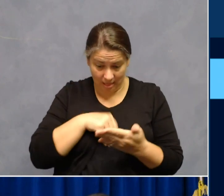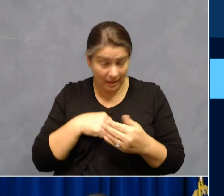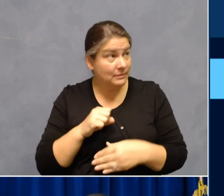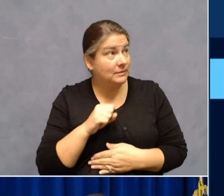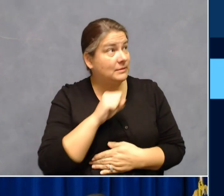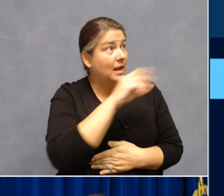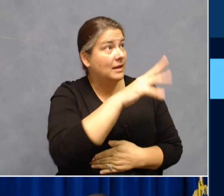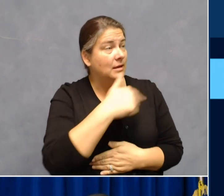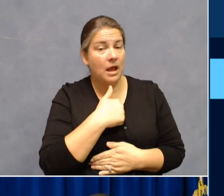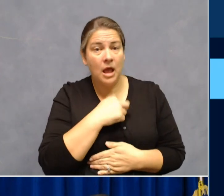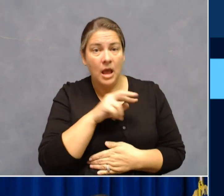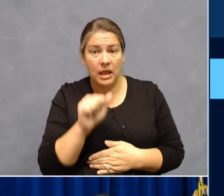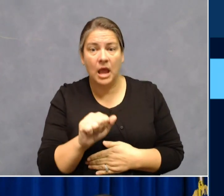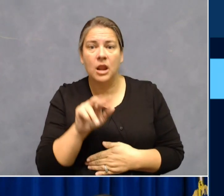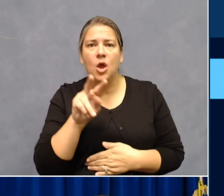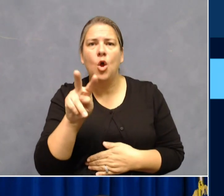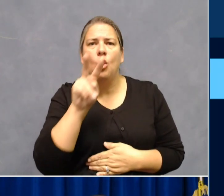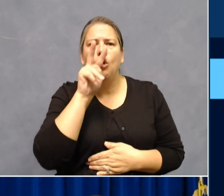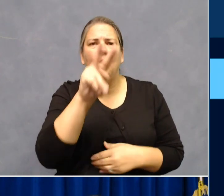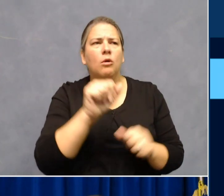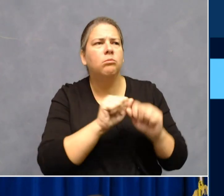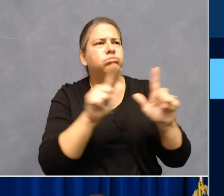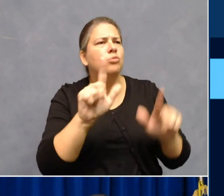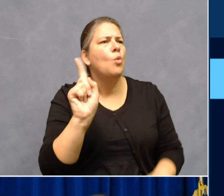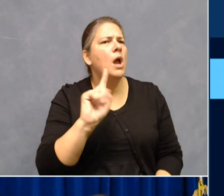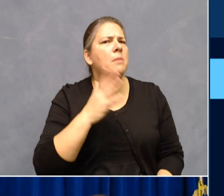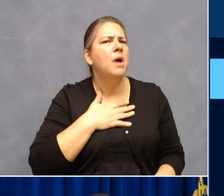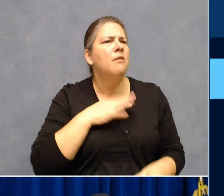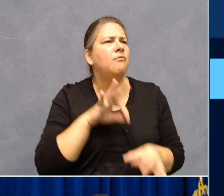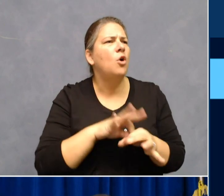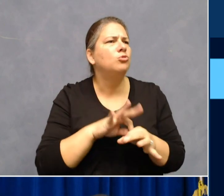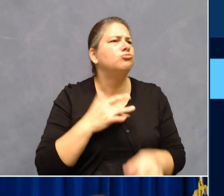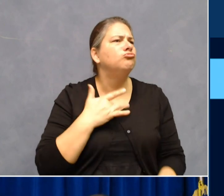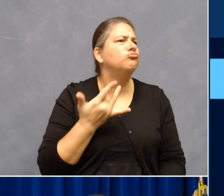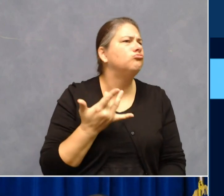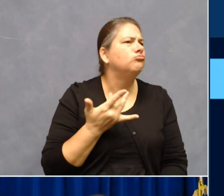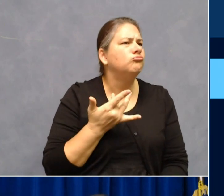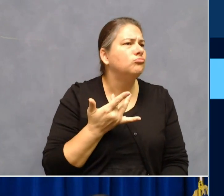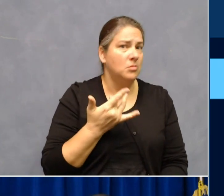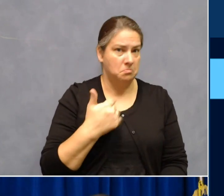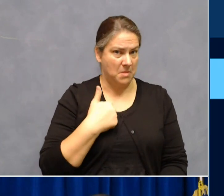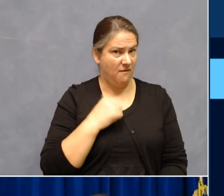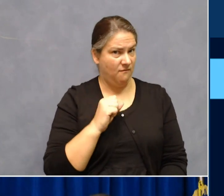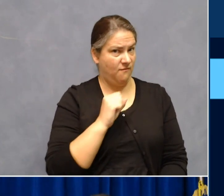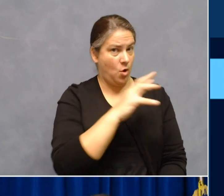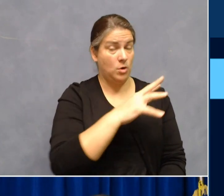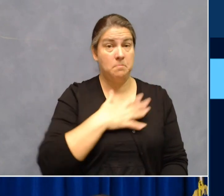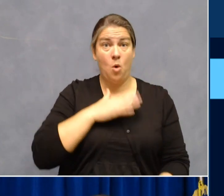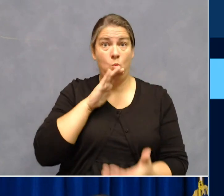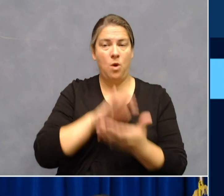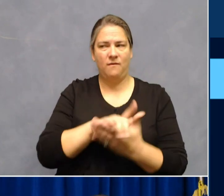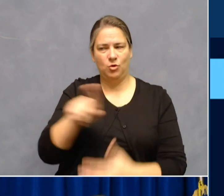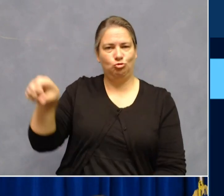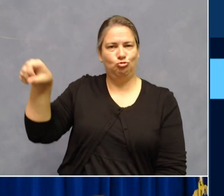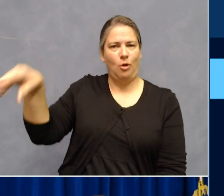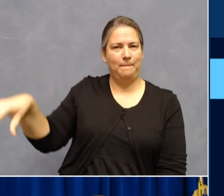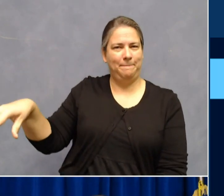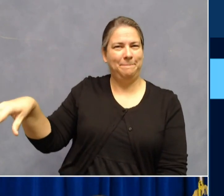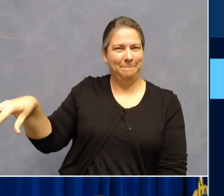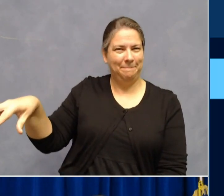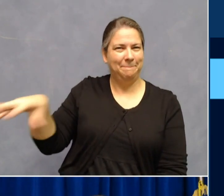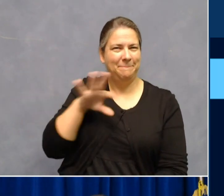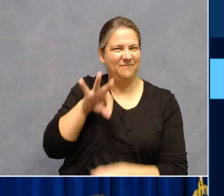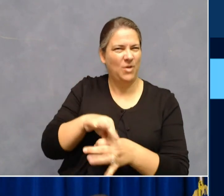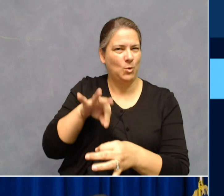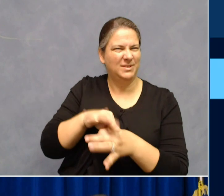received, so my vote is going to count. My wife used a drop box and has done the same thing. Her ballot has been received. So to all